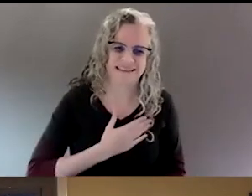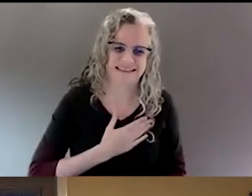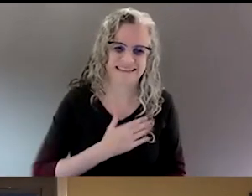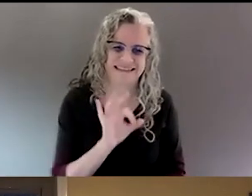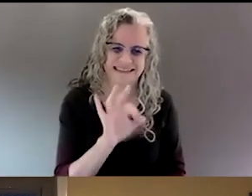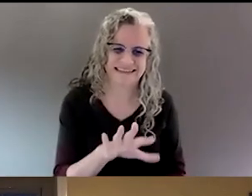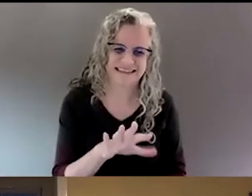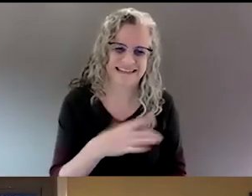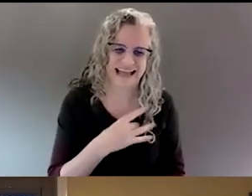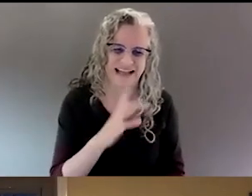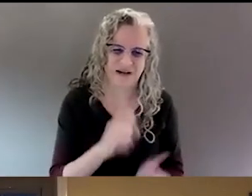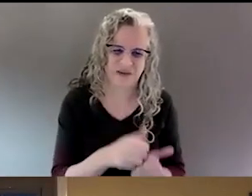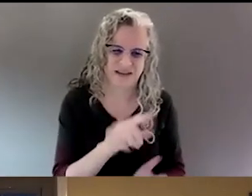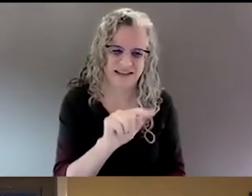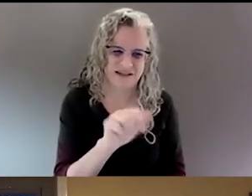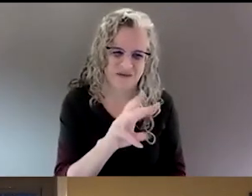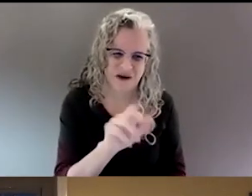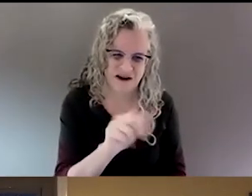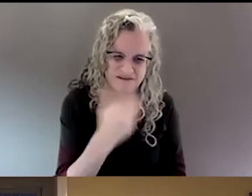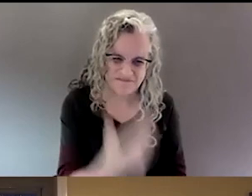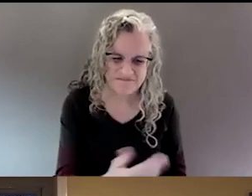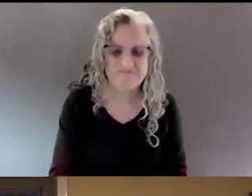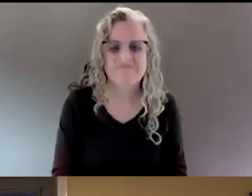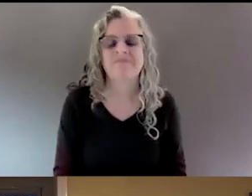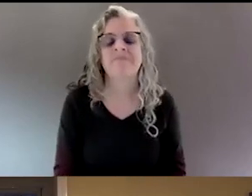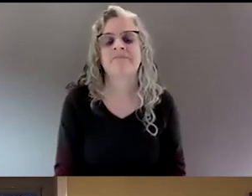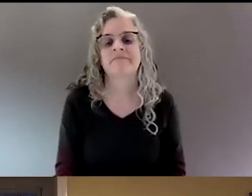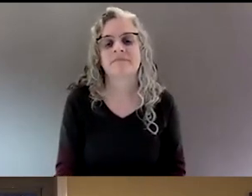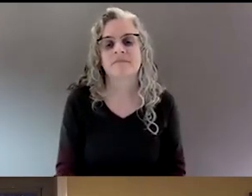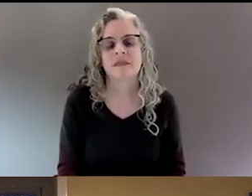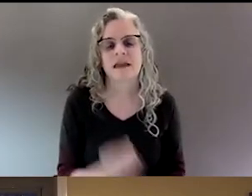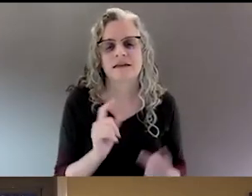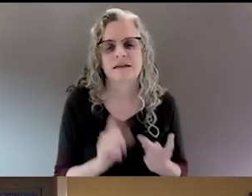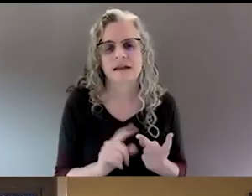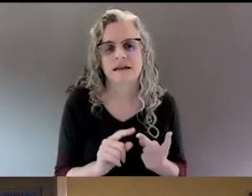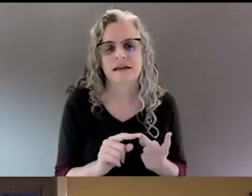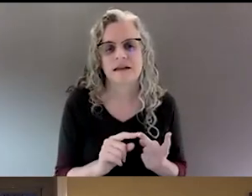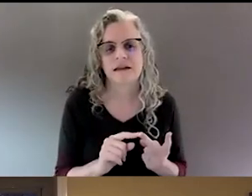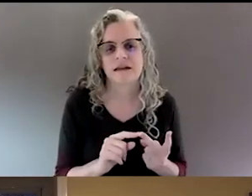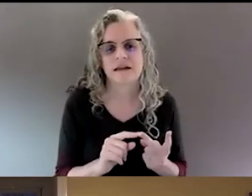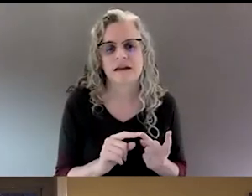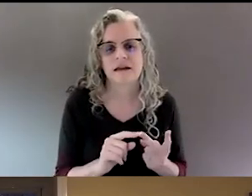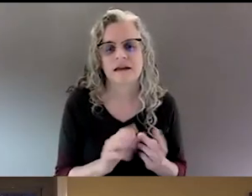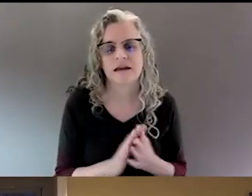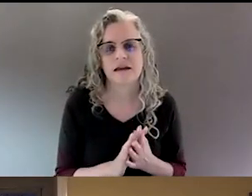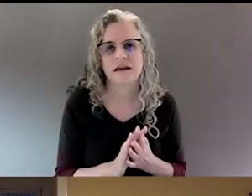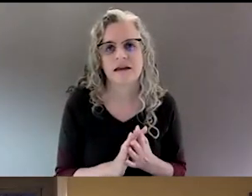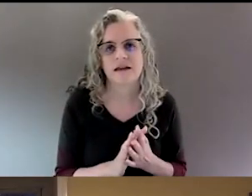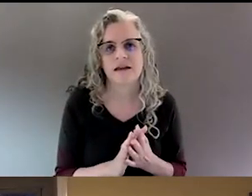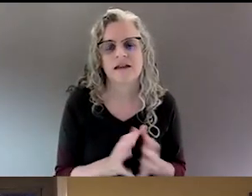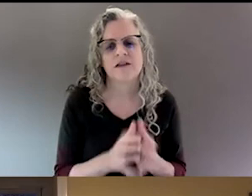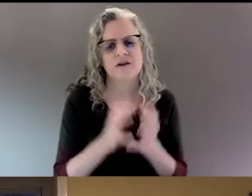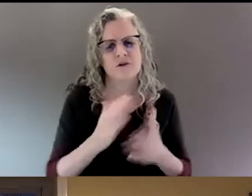other thing is that I just want to share that there is so much joy in allowing